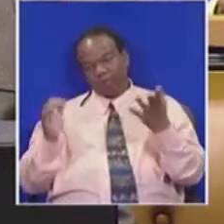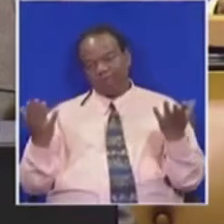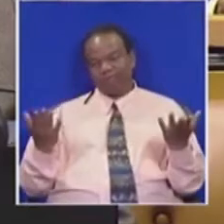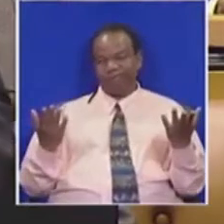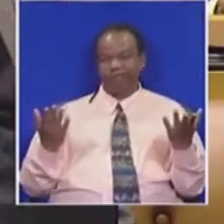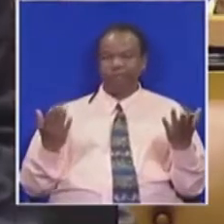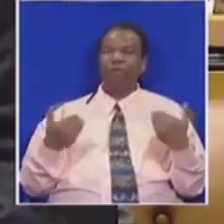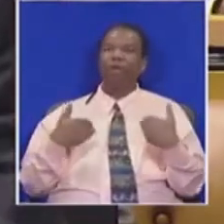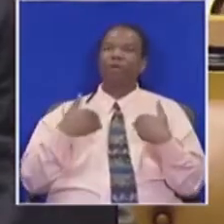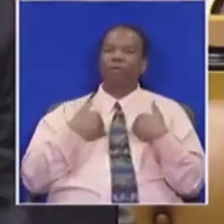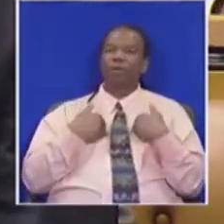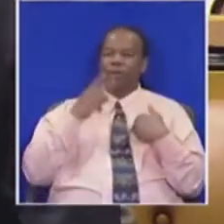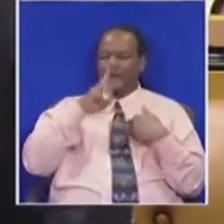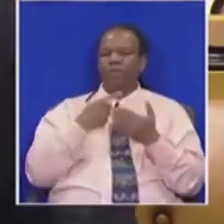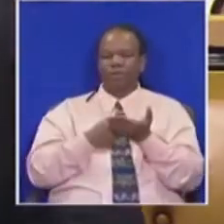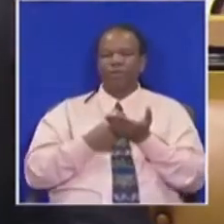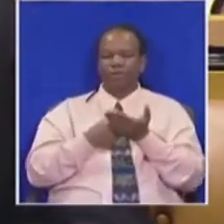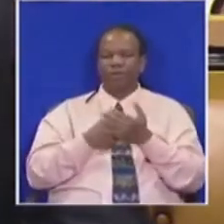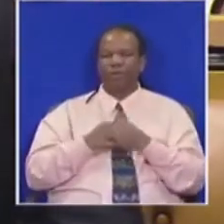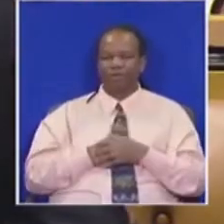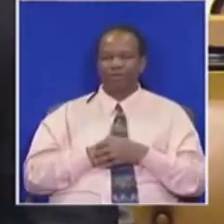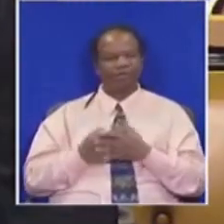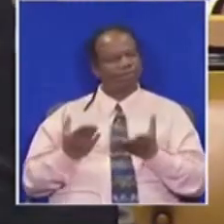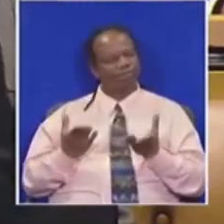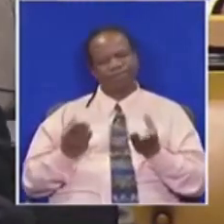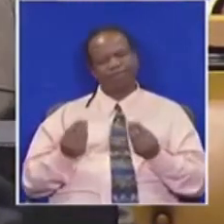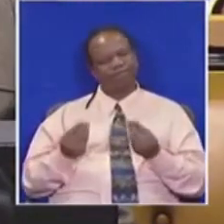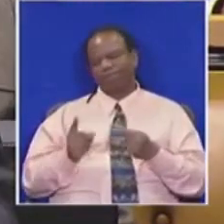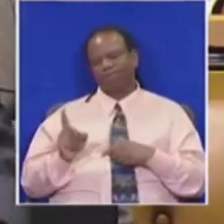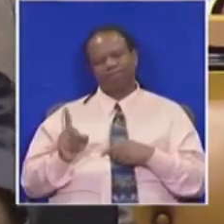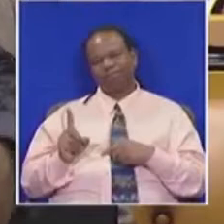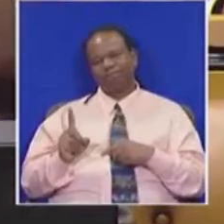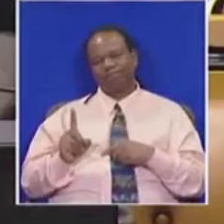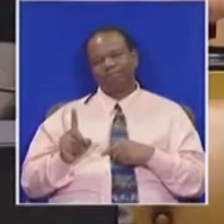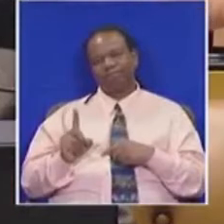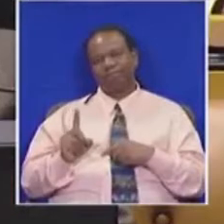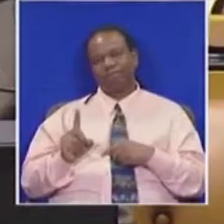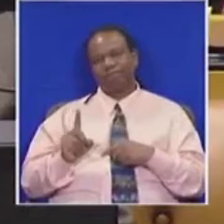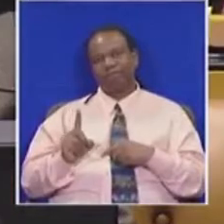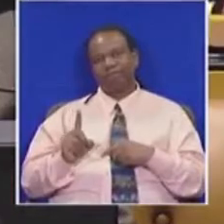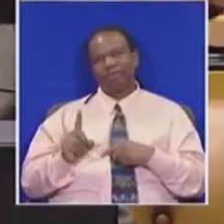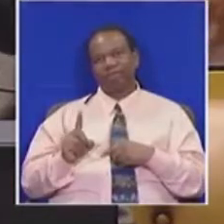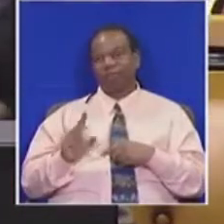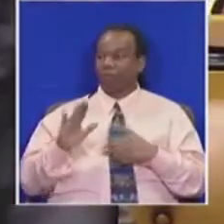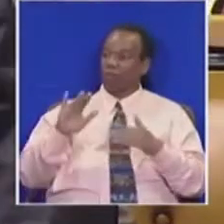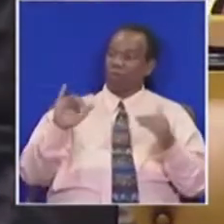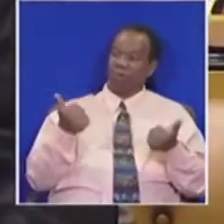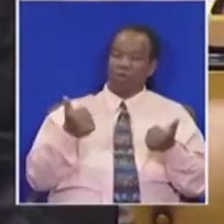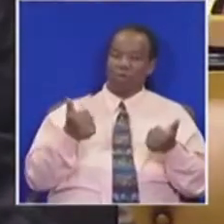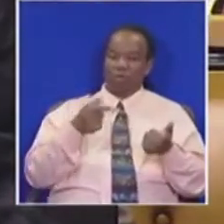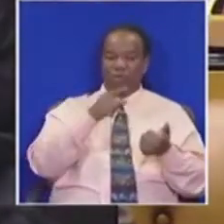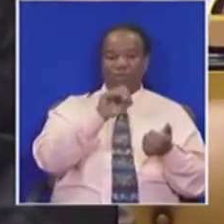me, is a matter that we need to debate. It's not as easy, Honorable Shivambu, as saying, do you sell